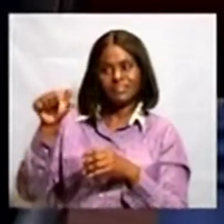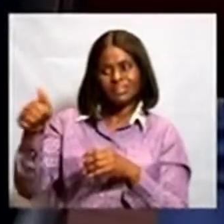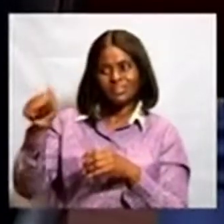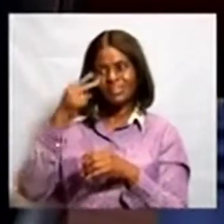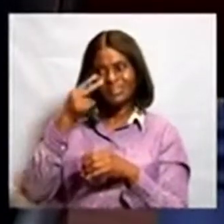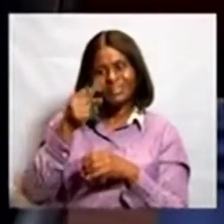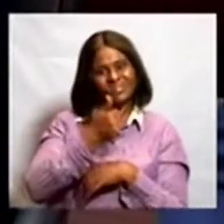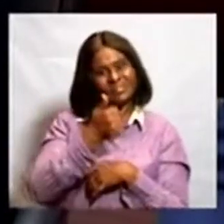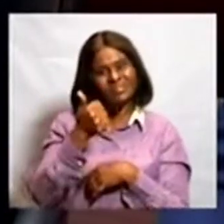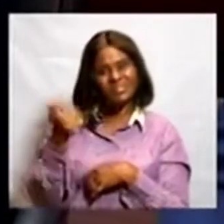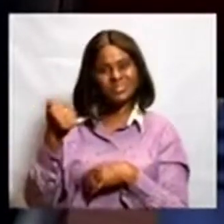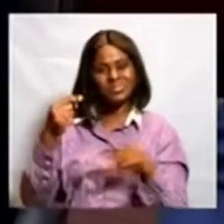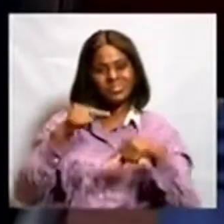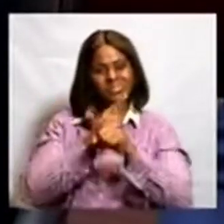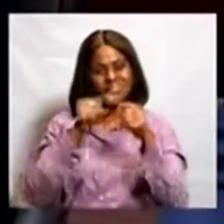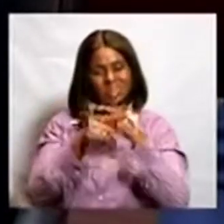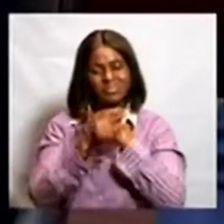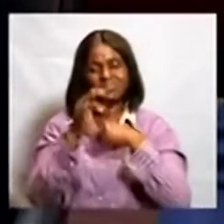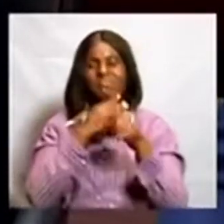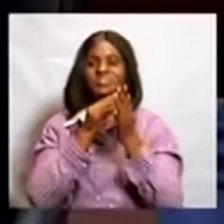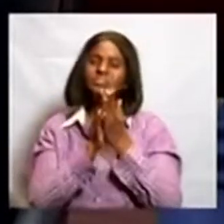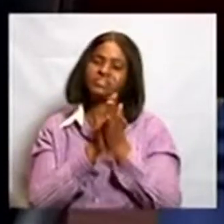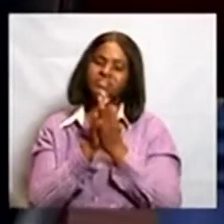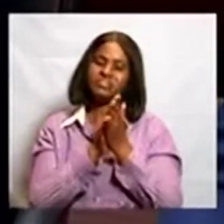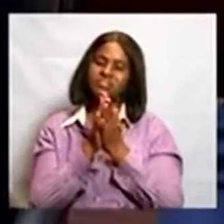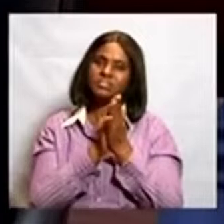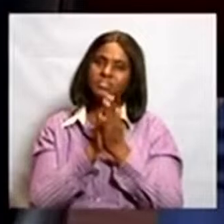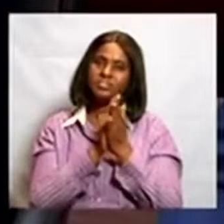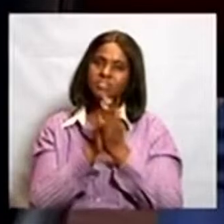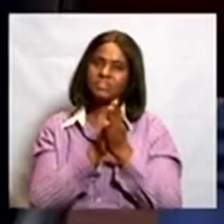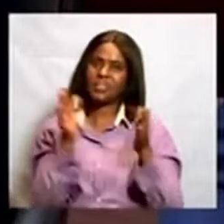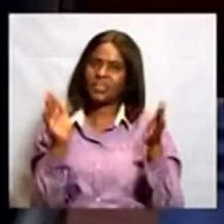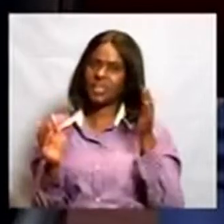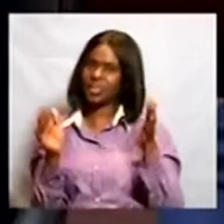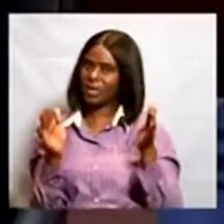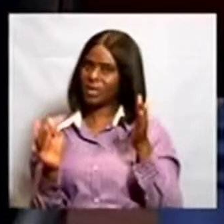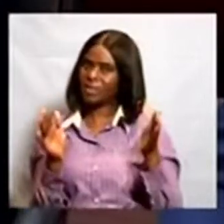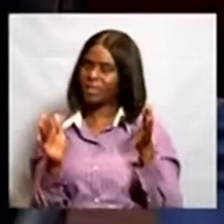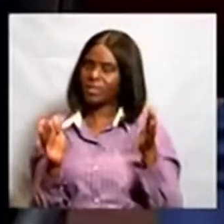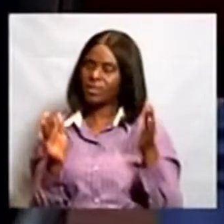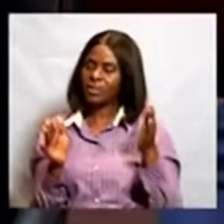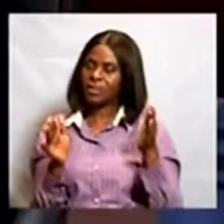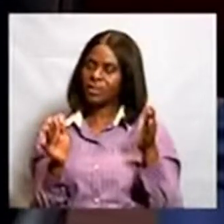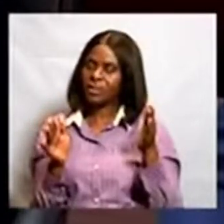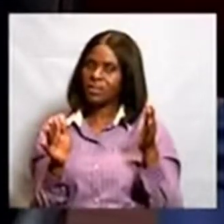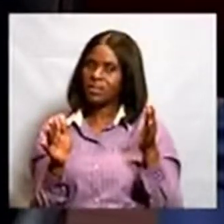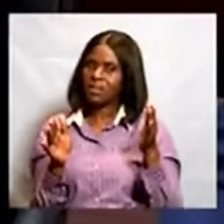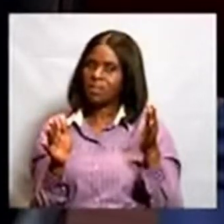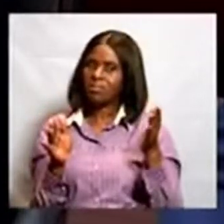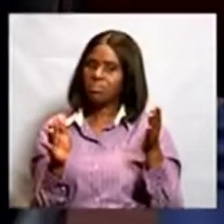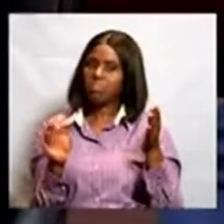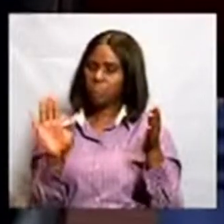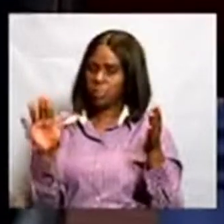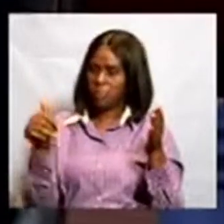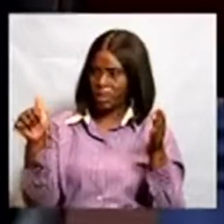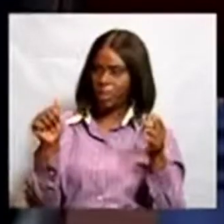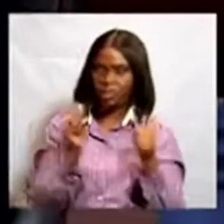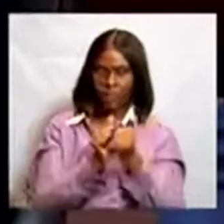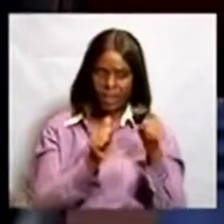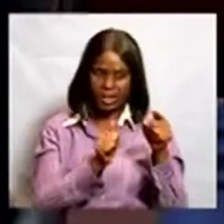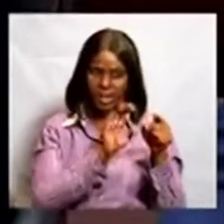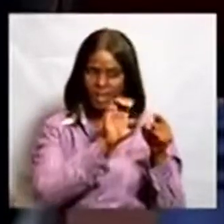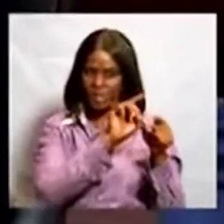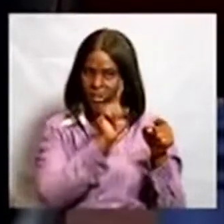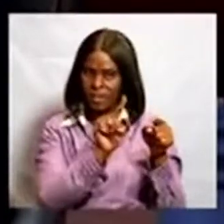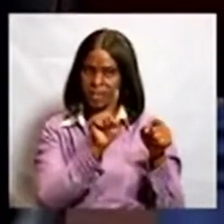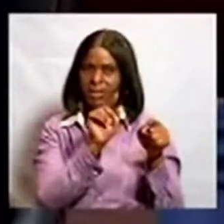any conflict of interest between conflict between yourselves and ECZ,